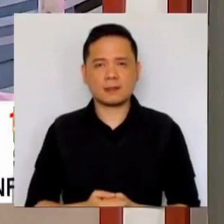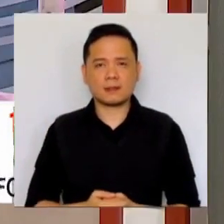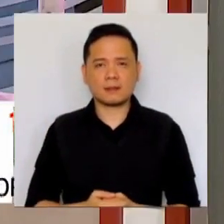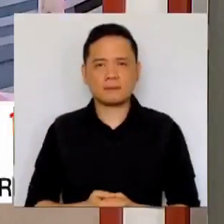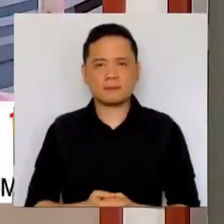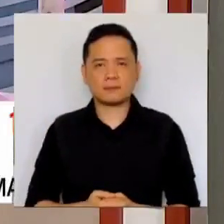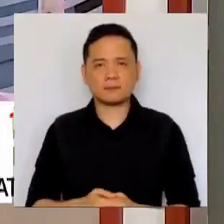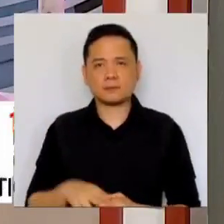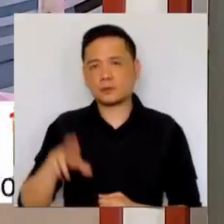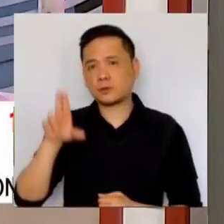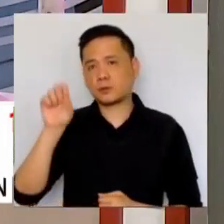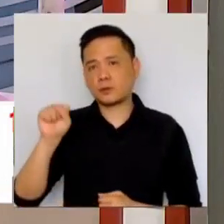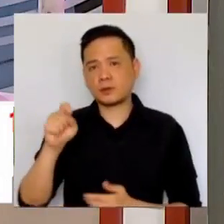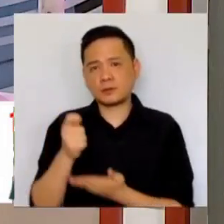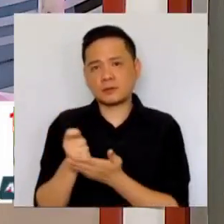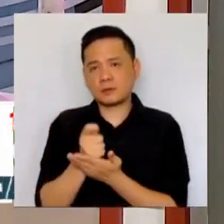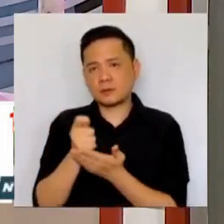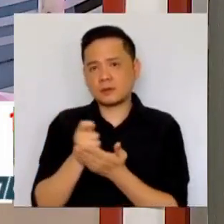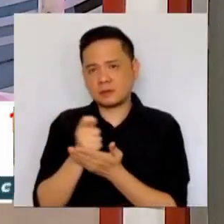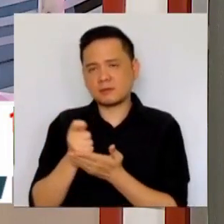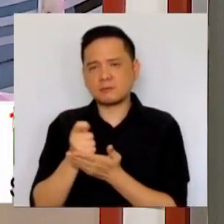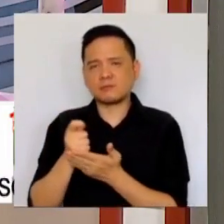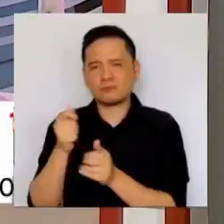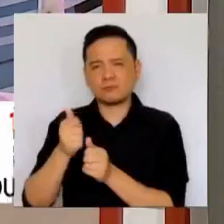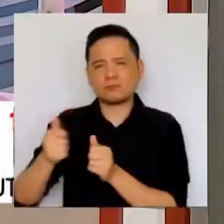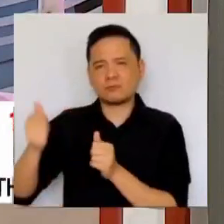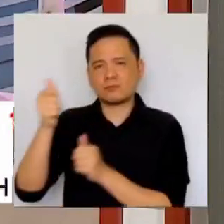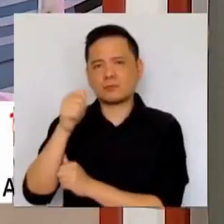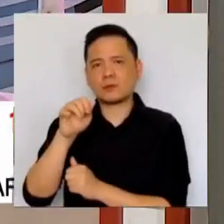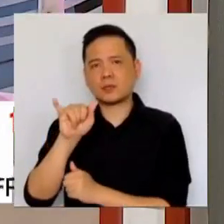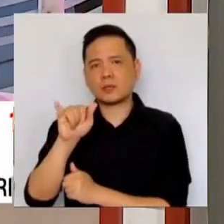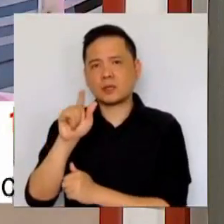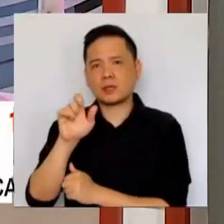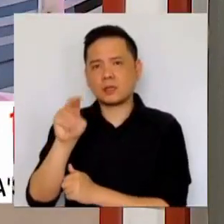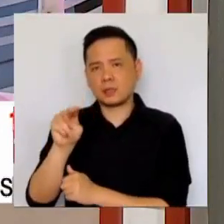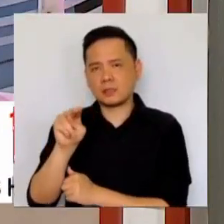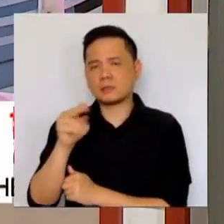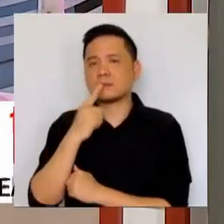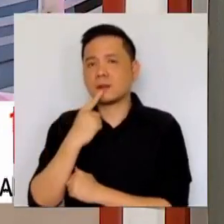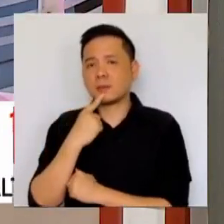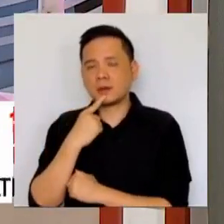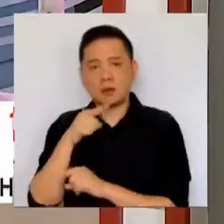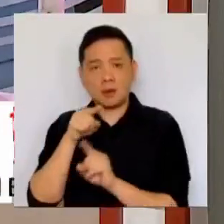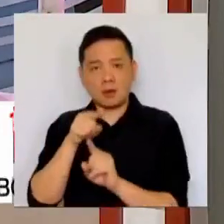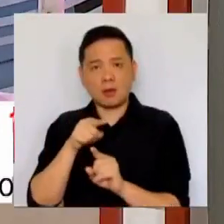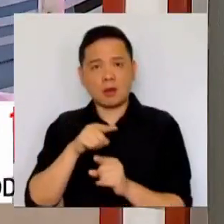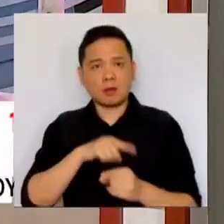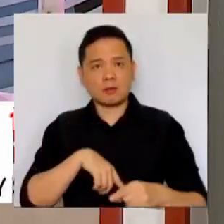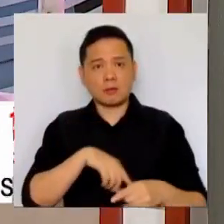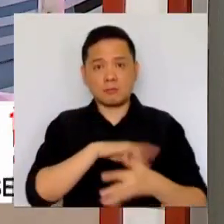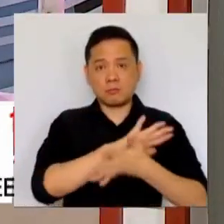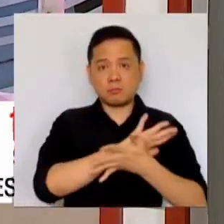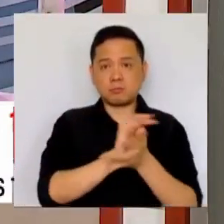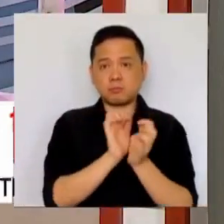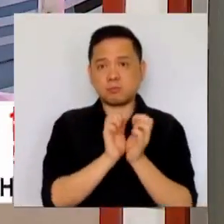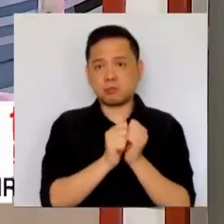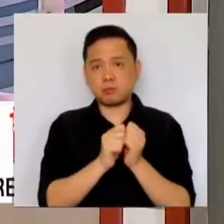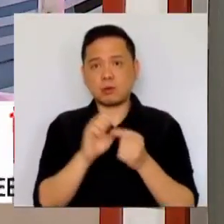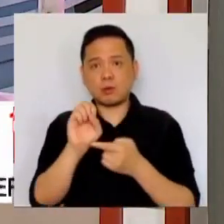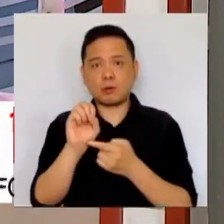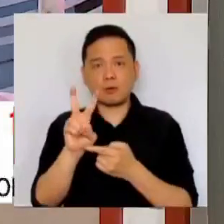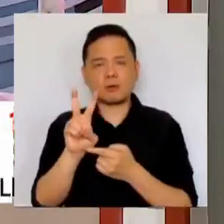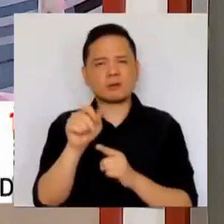U.S. Treasury Secretary Janet Yellen says the Omicron variant is proof the pandemic would persist for quite some time. But